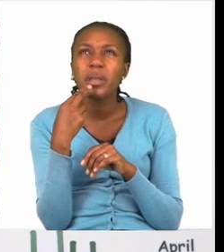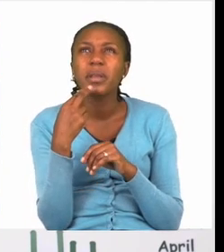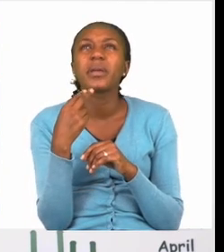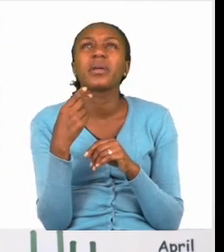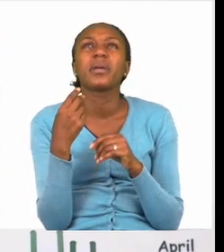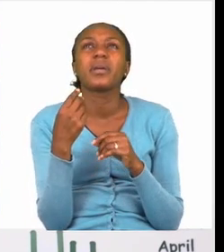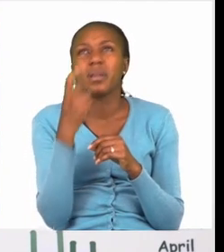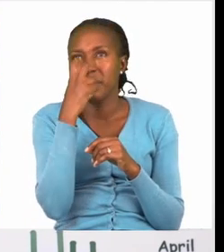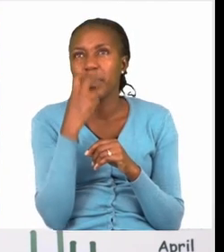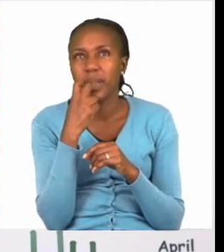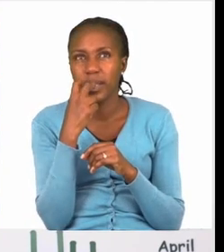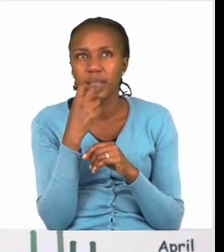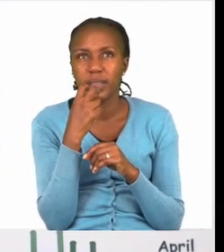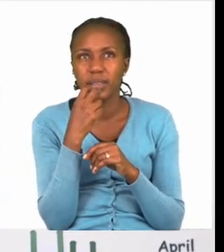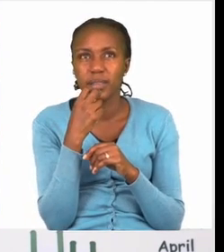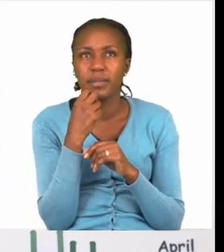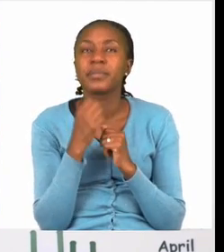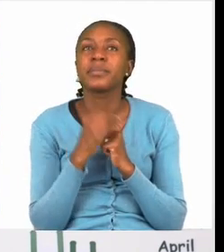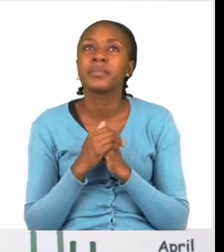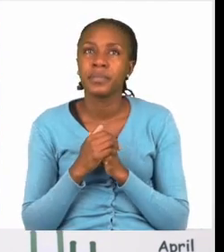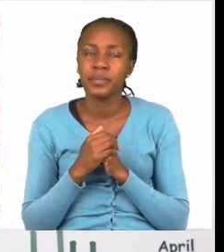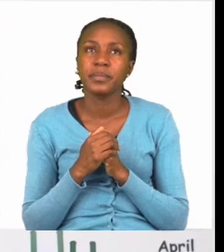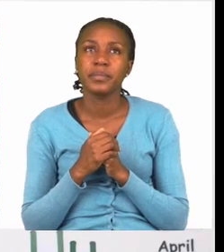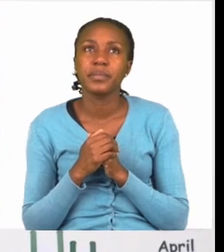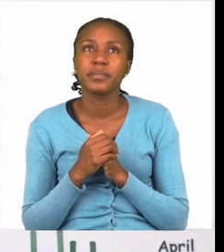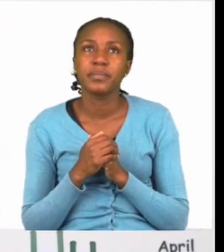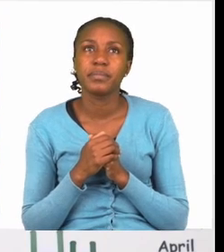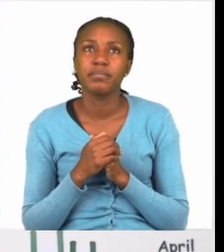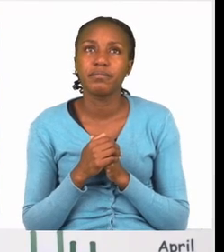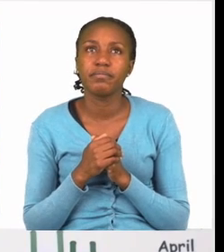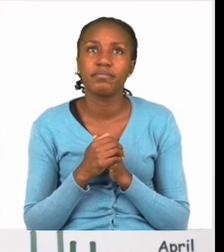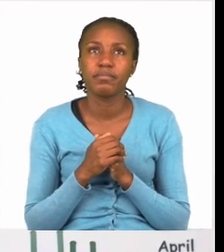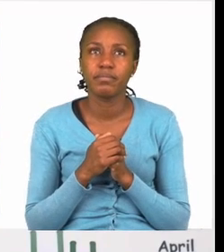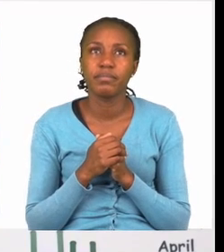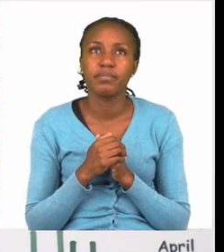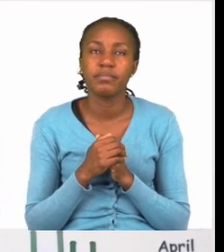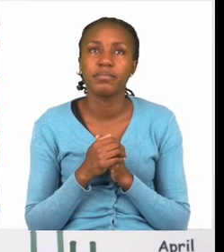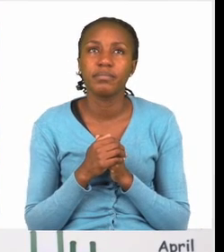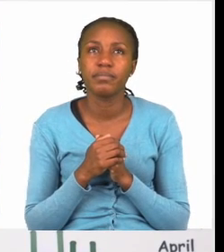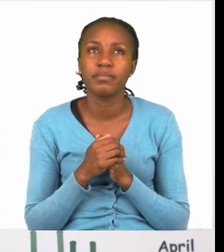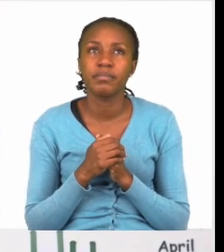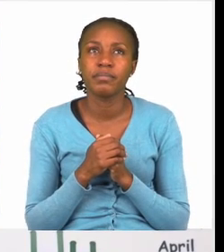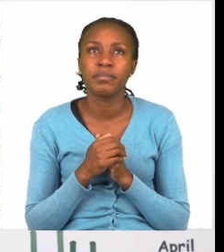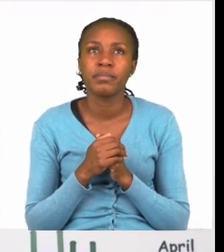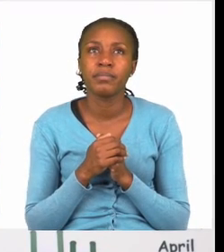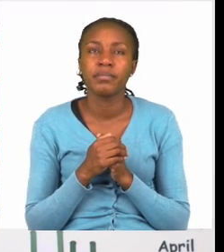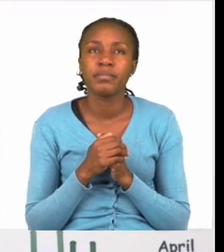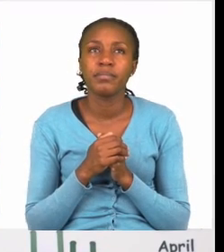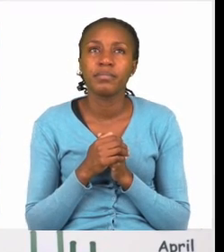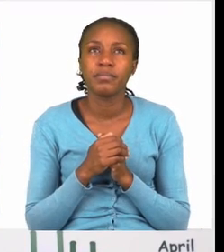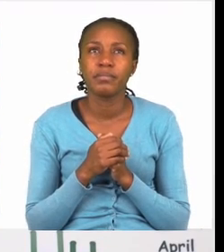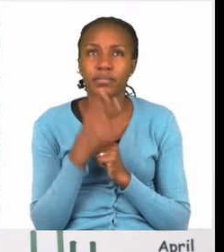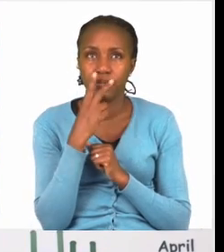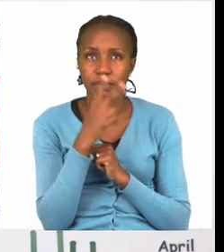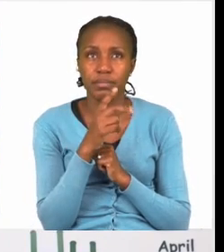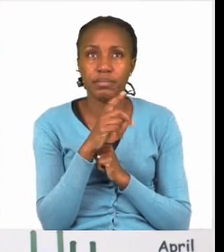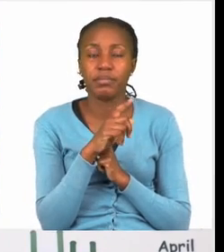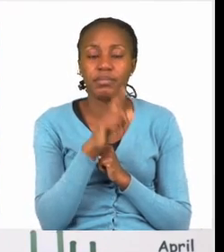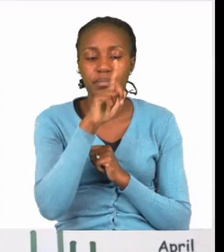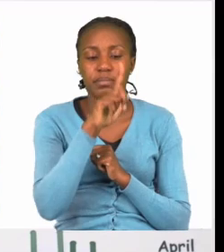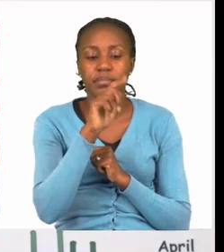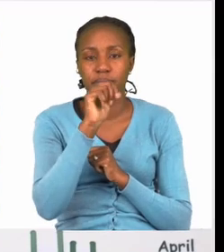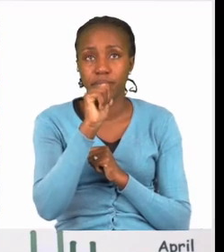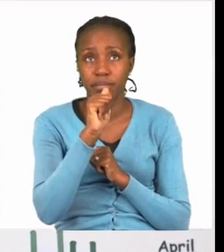have to clap the syllables so that we can see how many syllables. Now on the board here you will